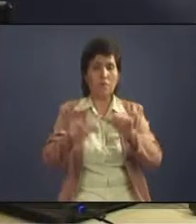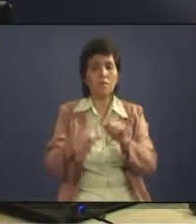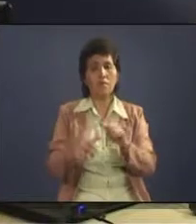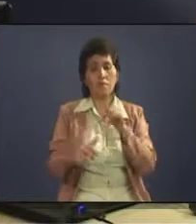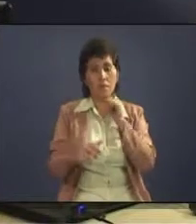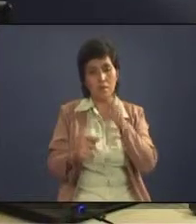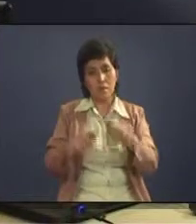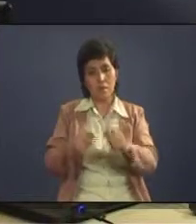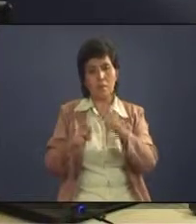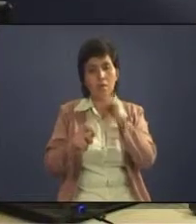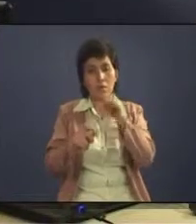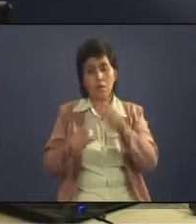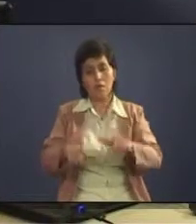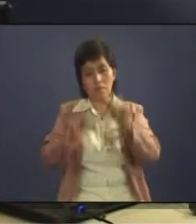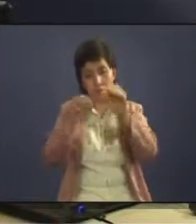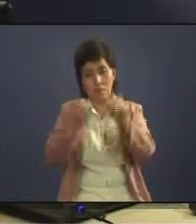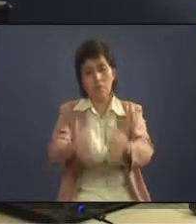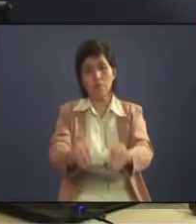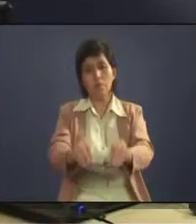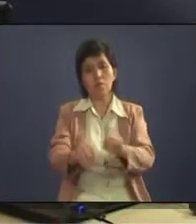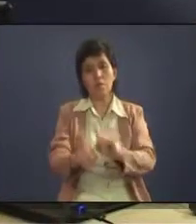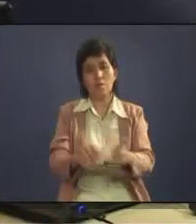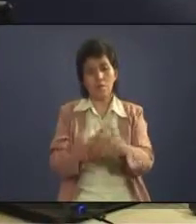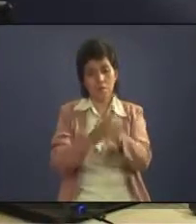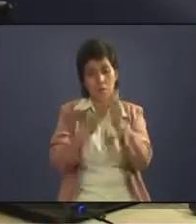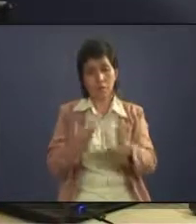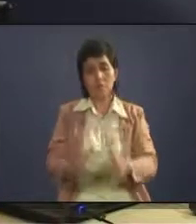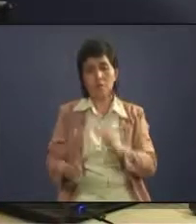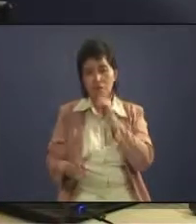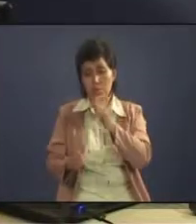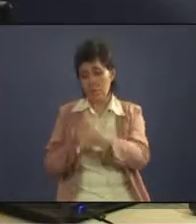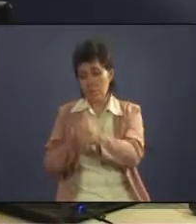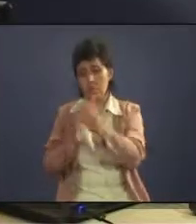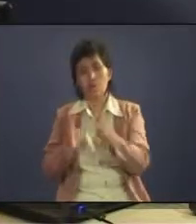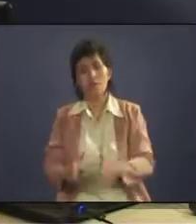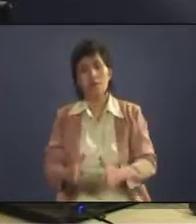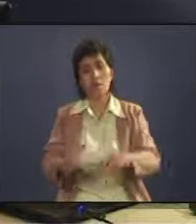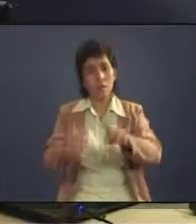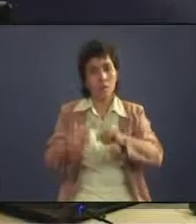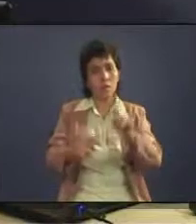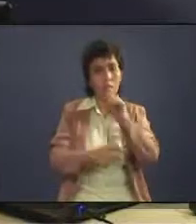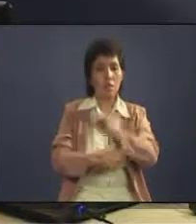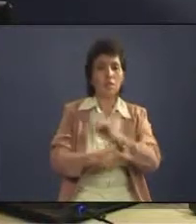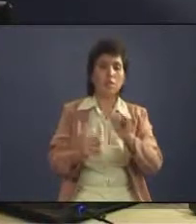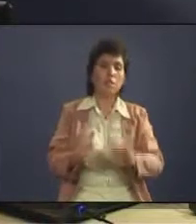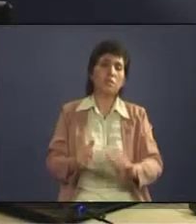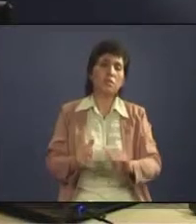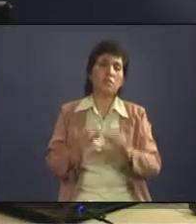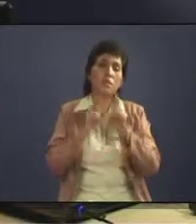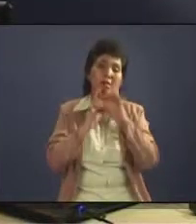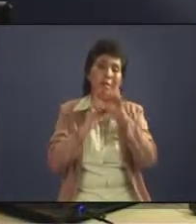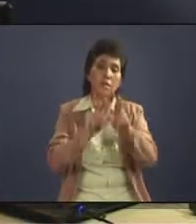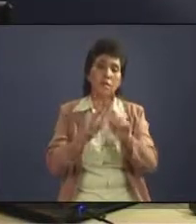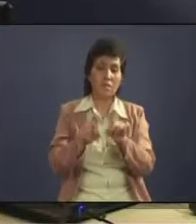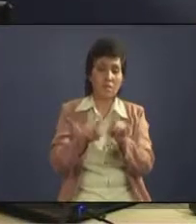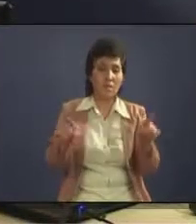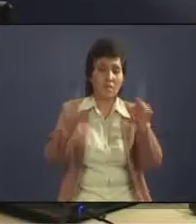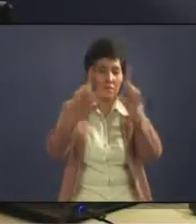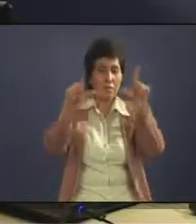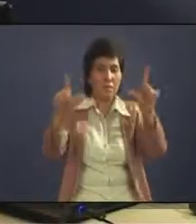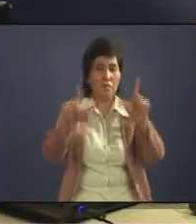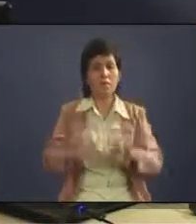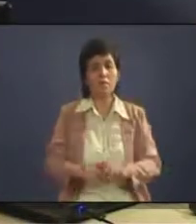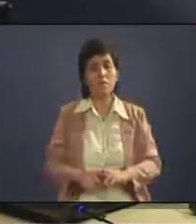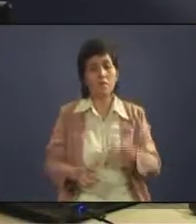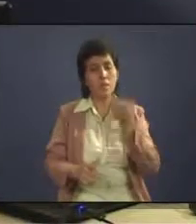one is the leader and when one is not the leader. Again, this would result in a different level, okay? So if you put them